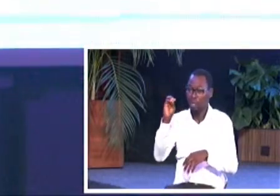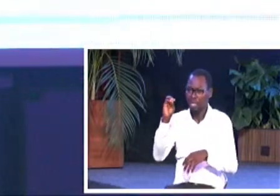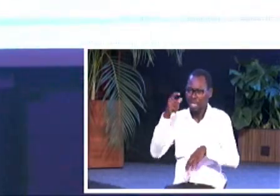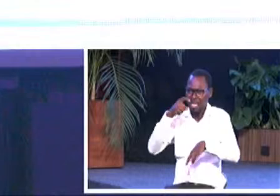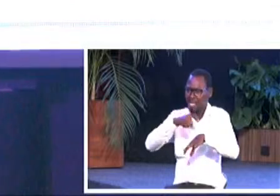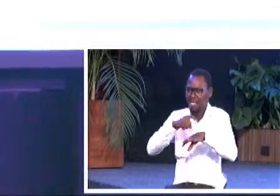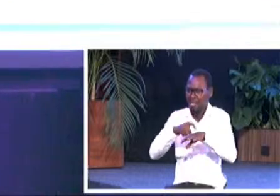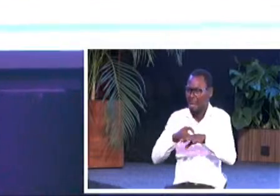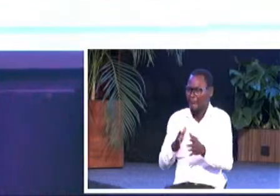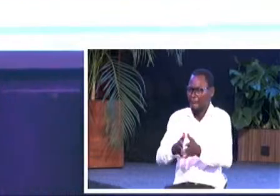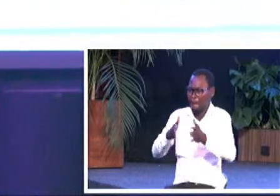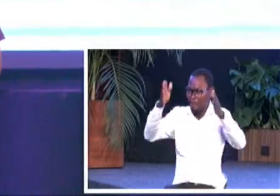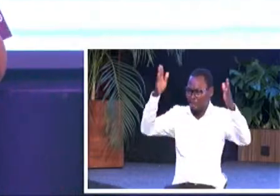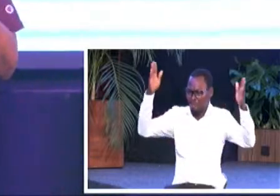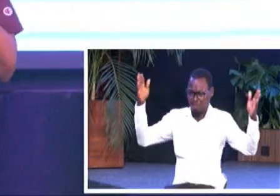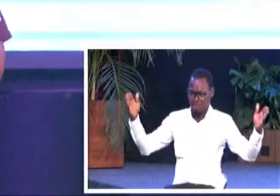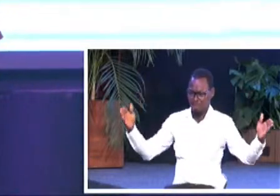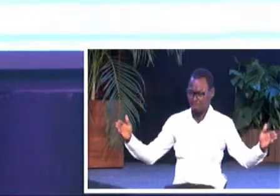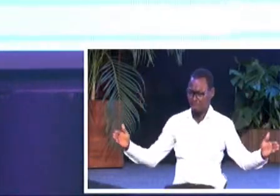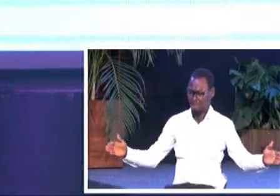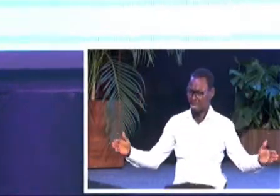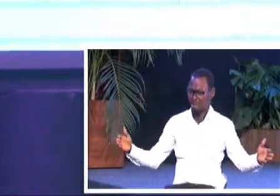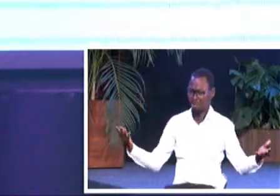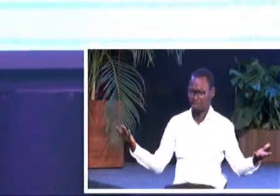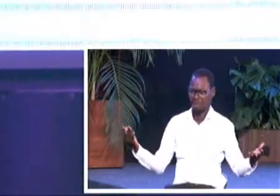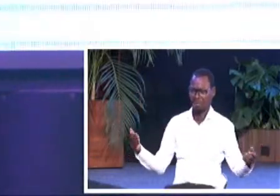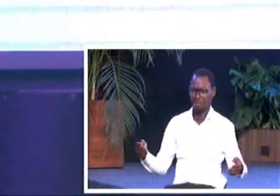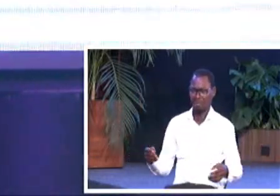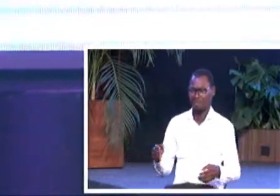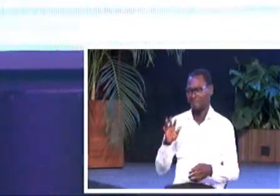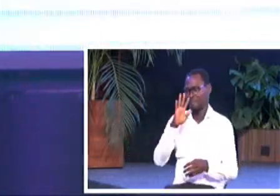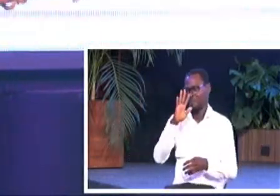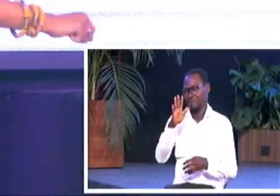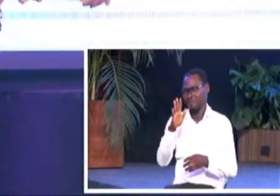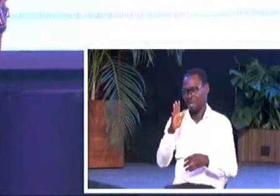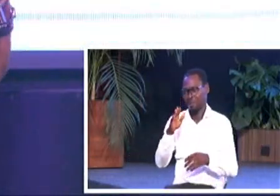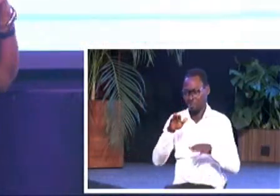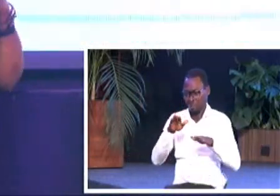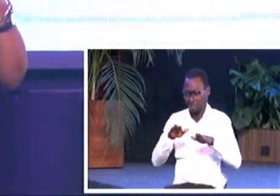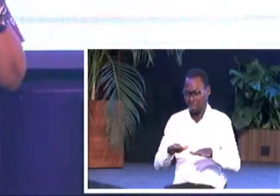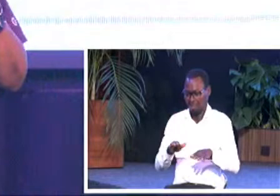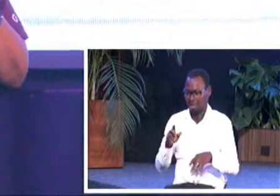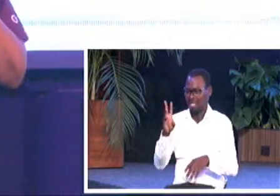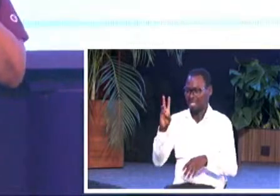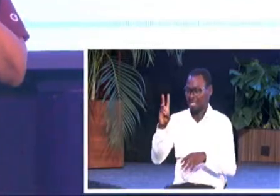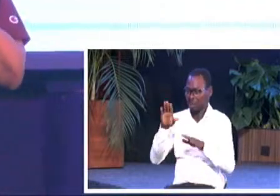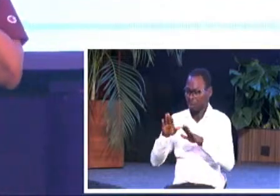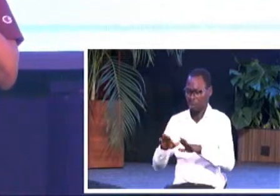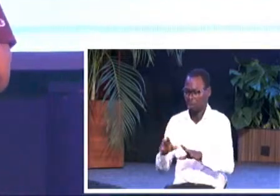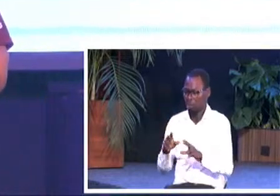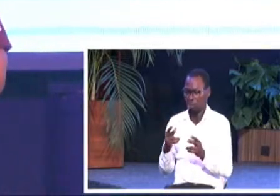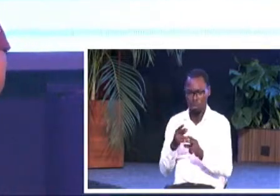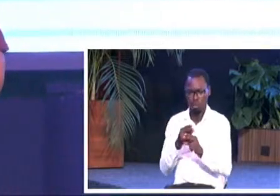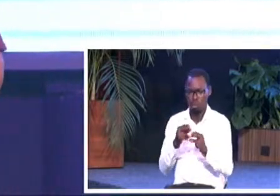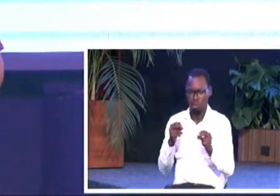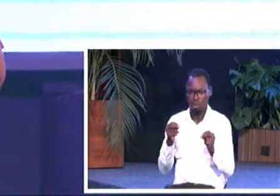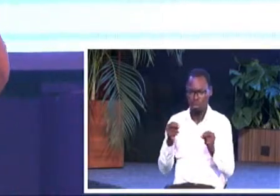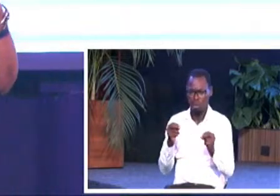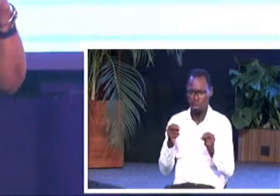volumes, 2 kilos, 5 kilos, 10 kilos, you have to collect from so